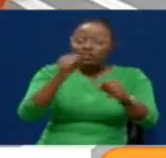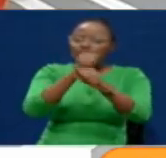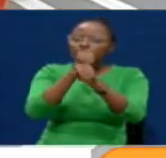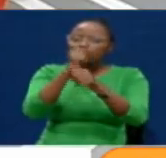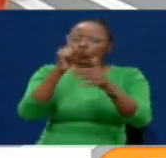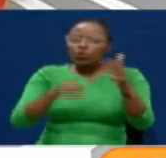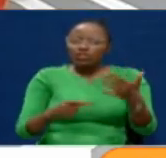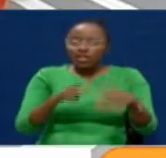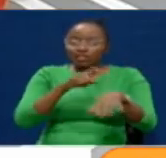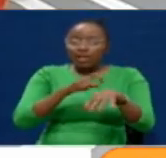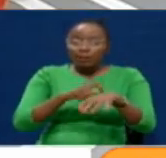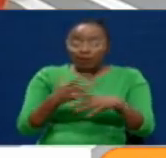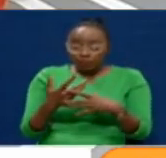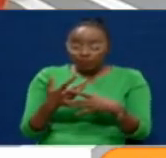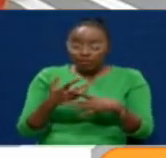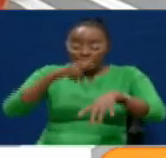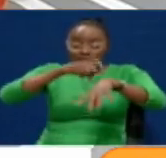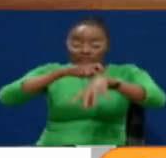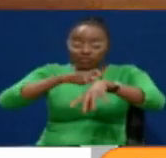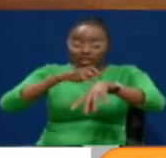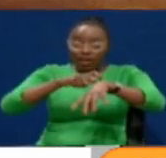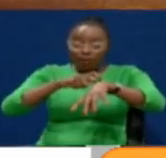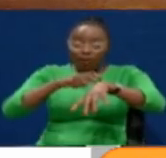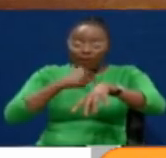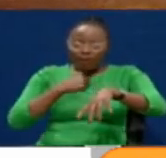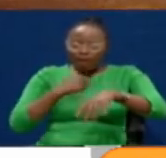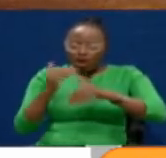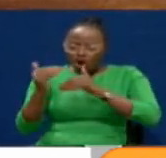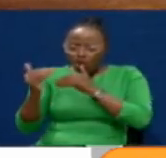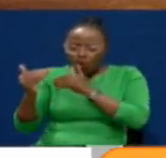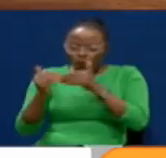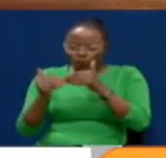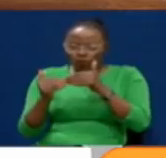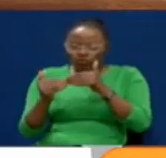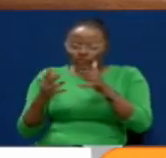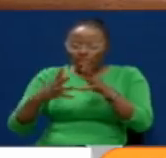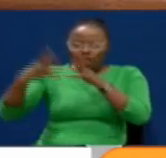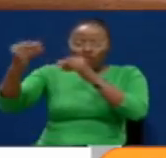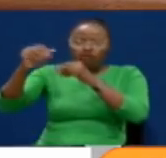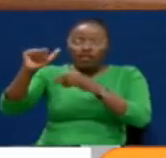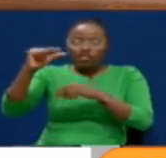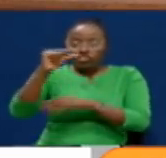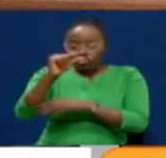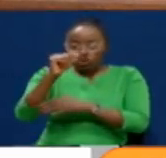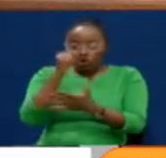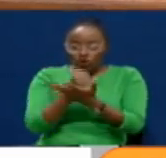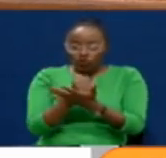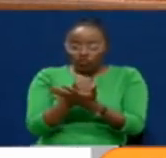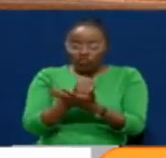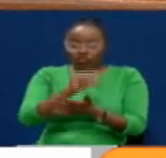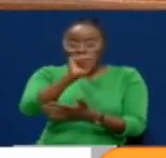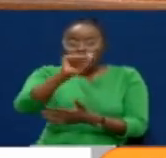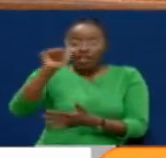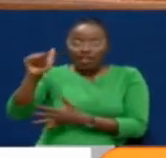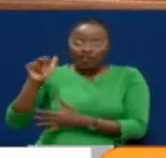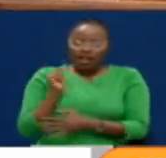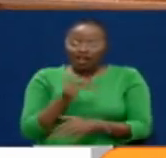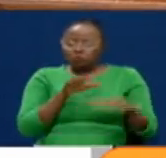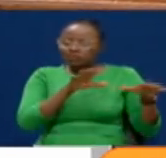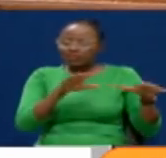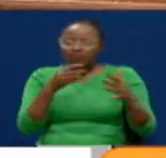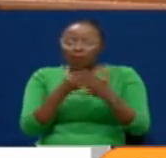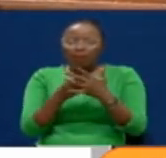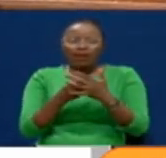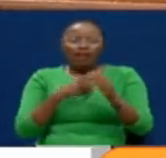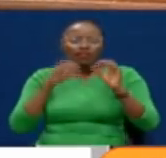When I went in, when he was just about to leave from the AG's office, he was in the AA and we were struggling. We didn't have